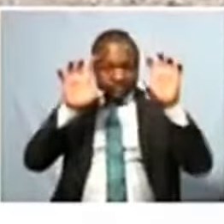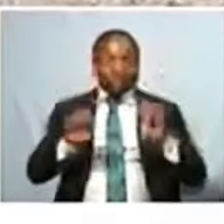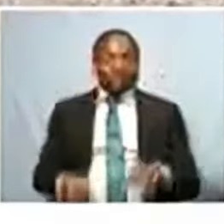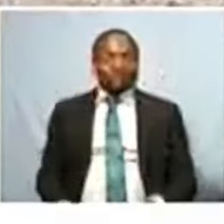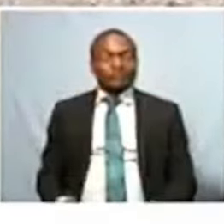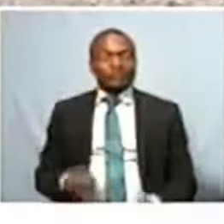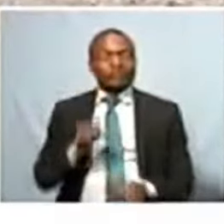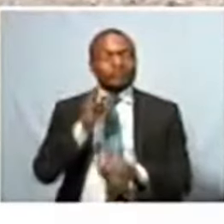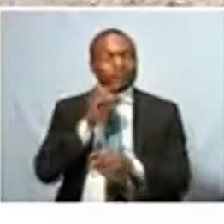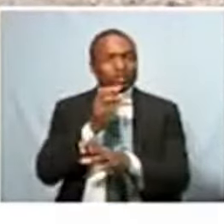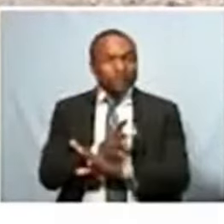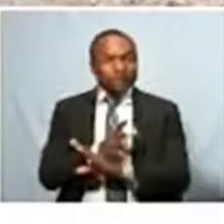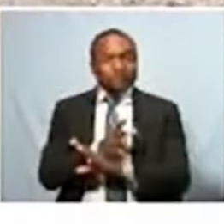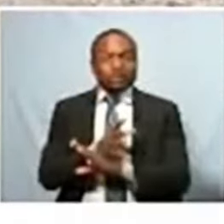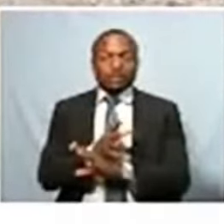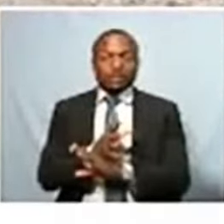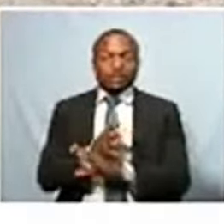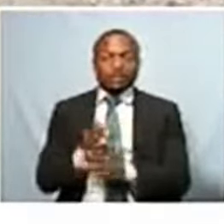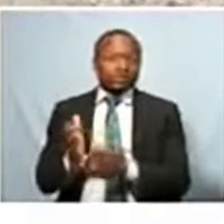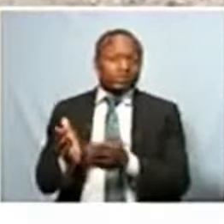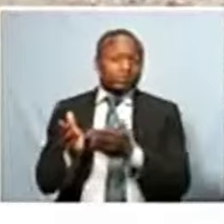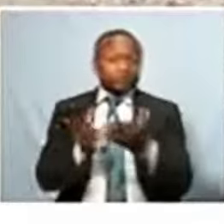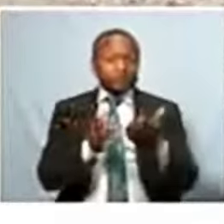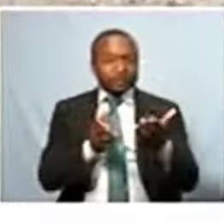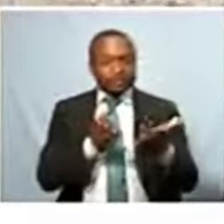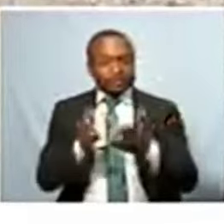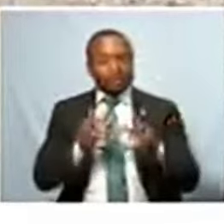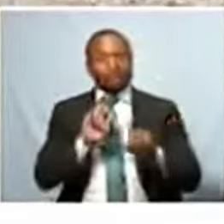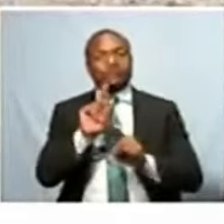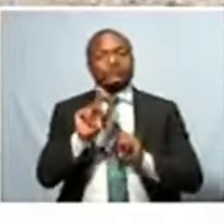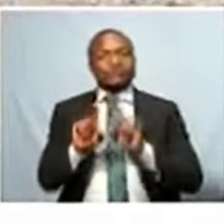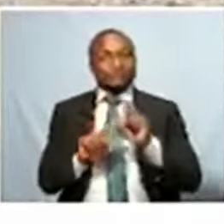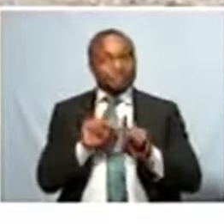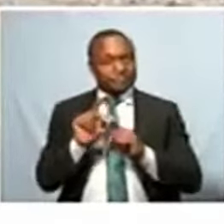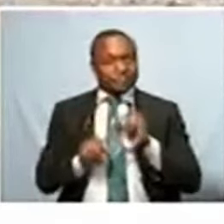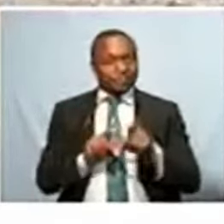be willing to take these services to the people,